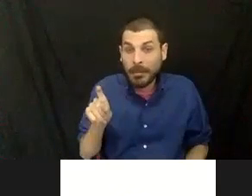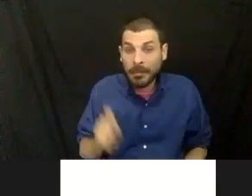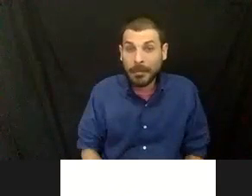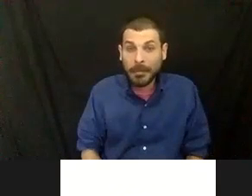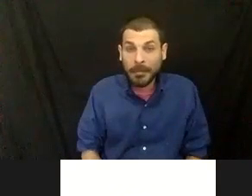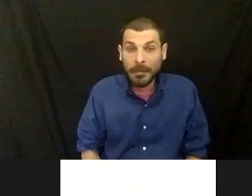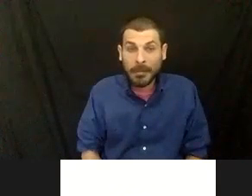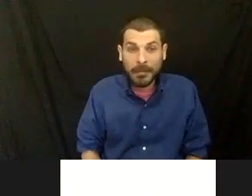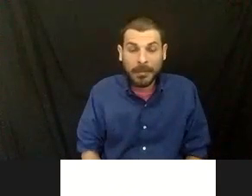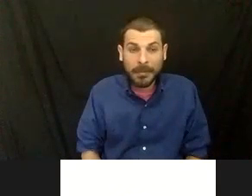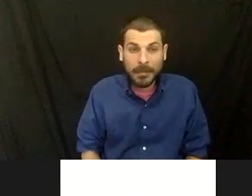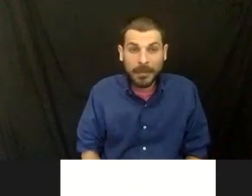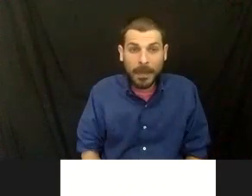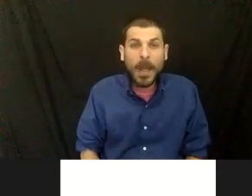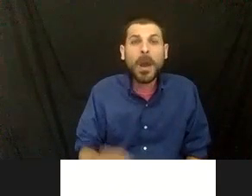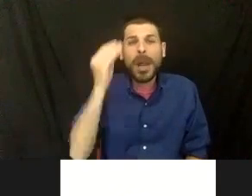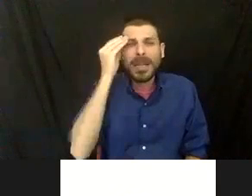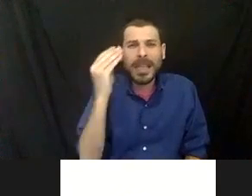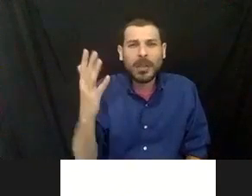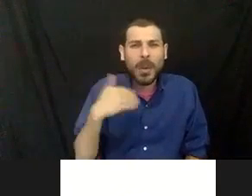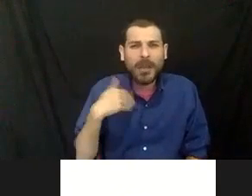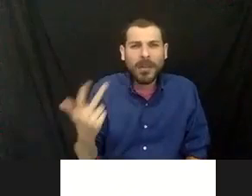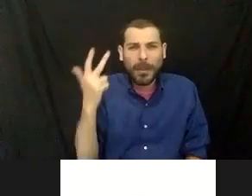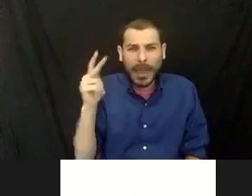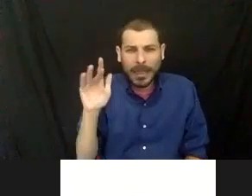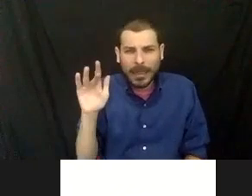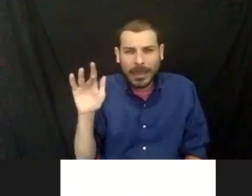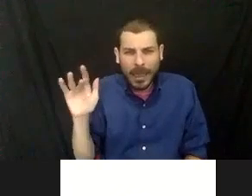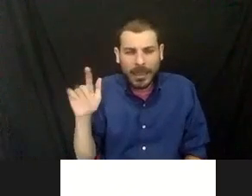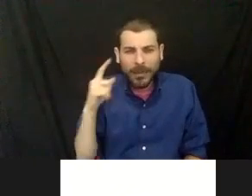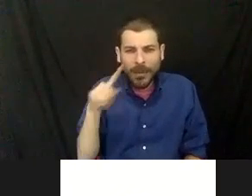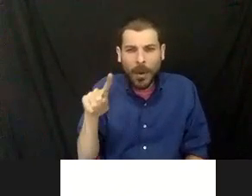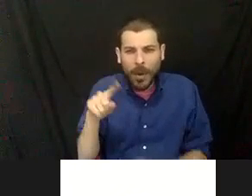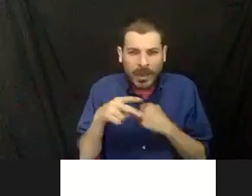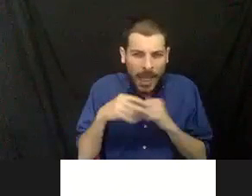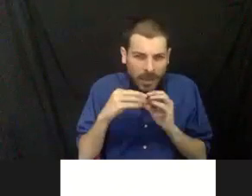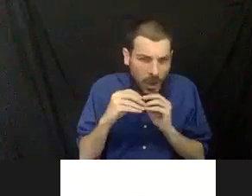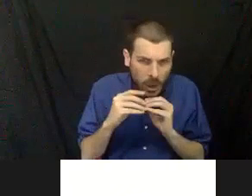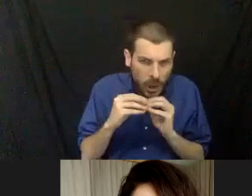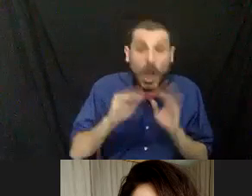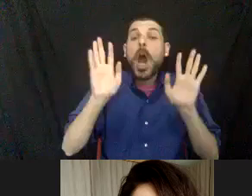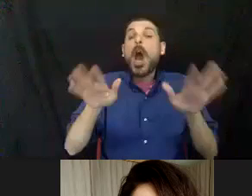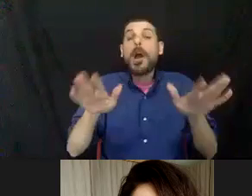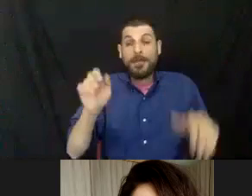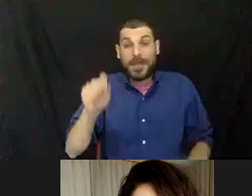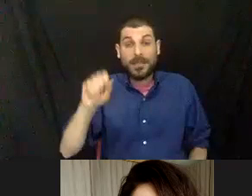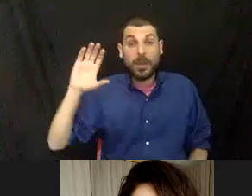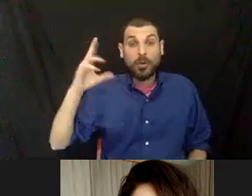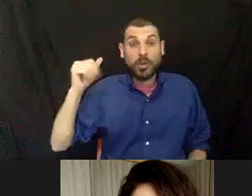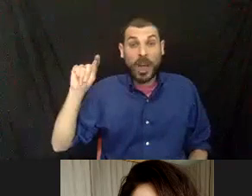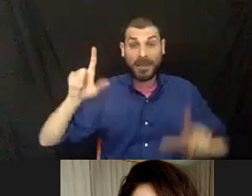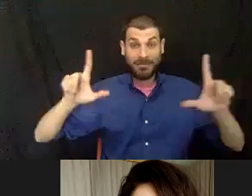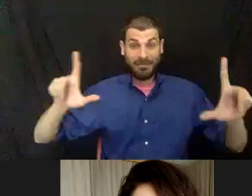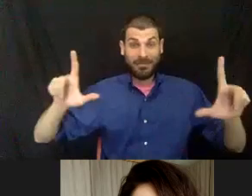Also let people know those 3 dots on the side can be saved in the chat. Oh, cool. You can also save the chat